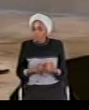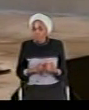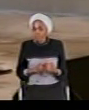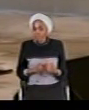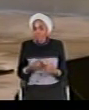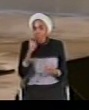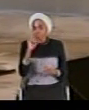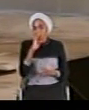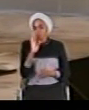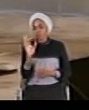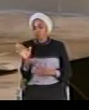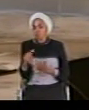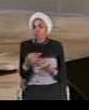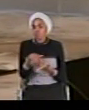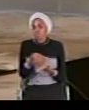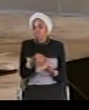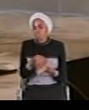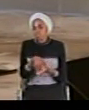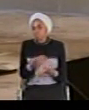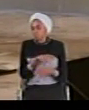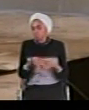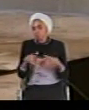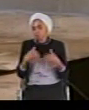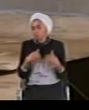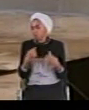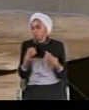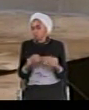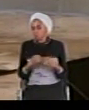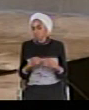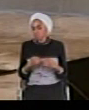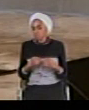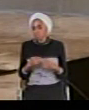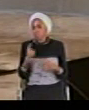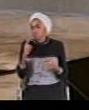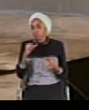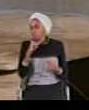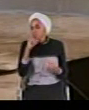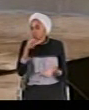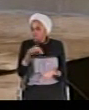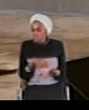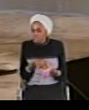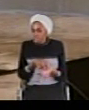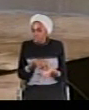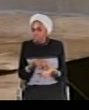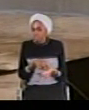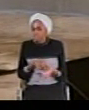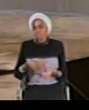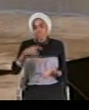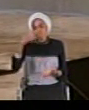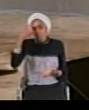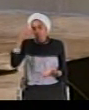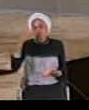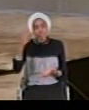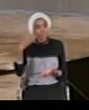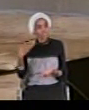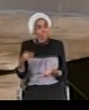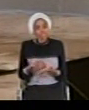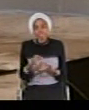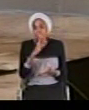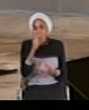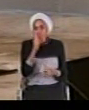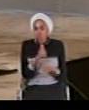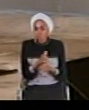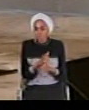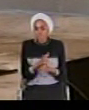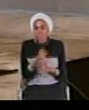A jellyfish, you don't have any backbone. You can't stand for the thing that is right.